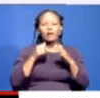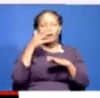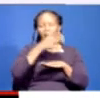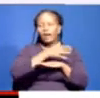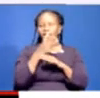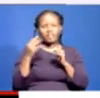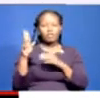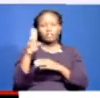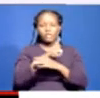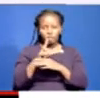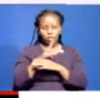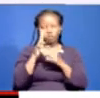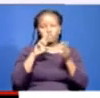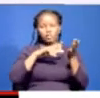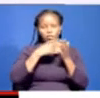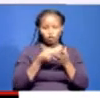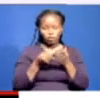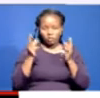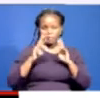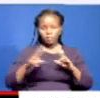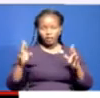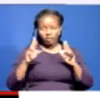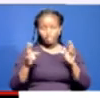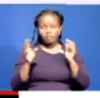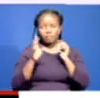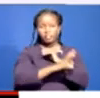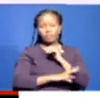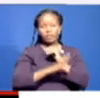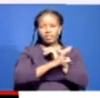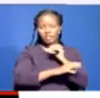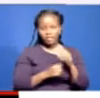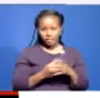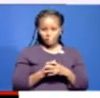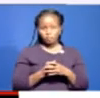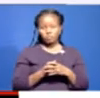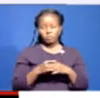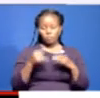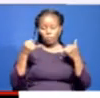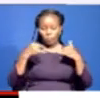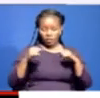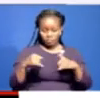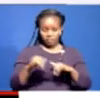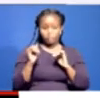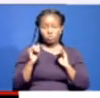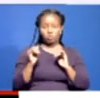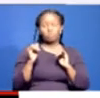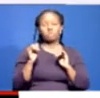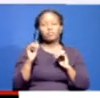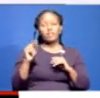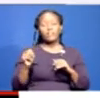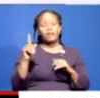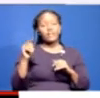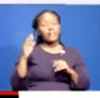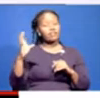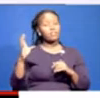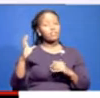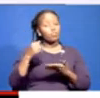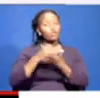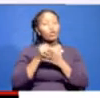resources available in our country. The implementation of the NSP will enable the country to